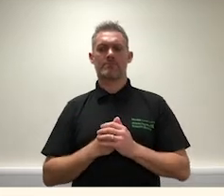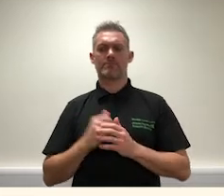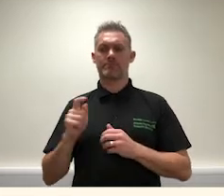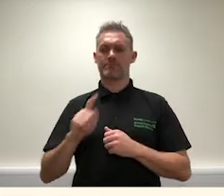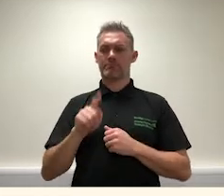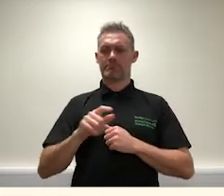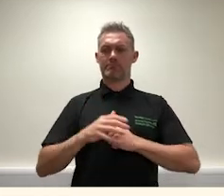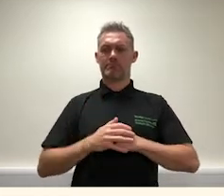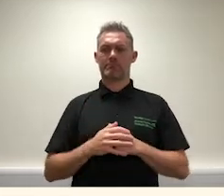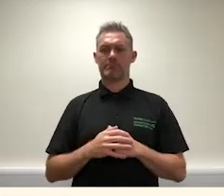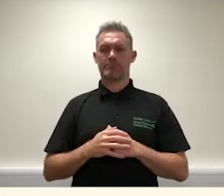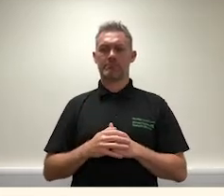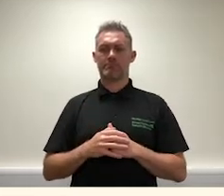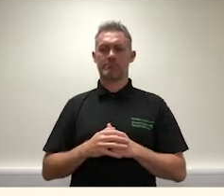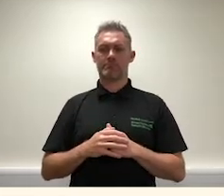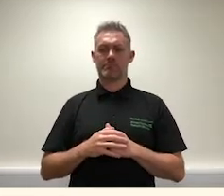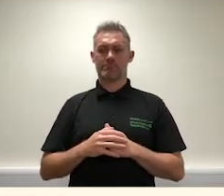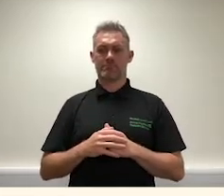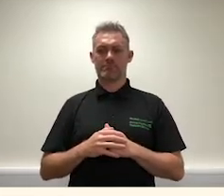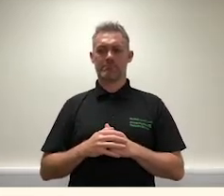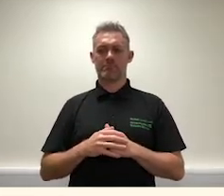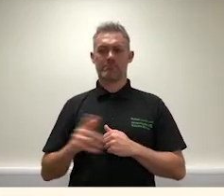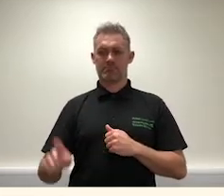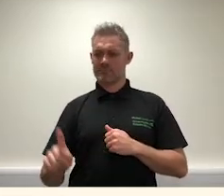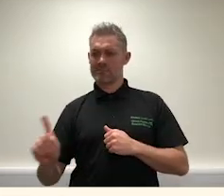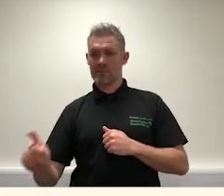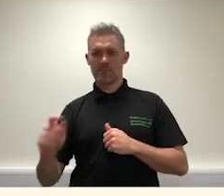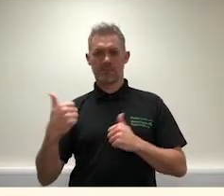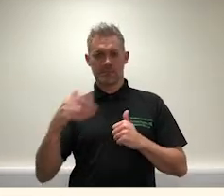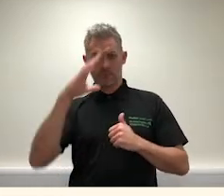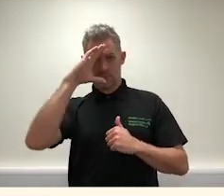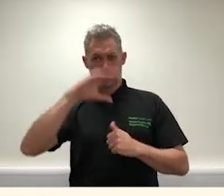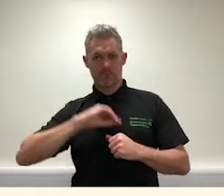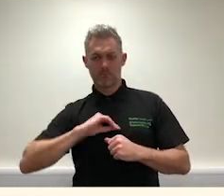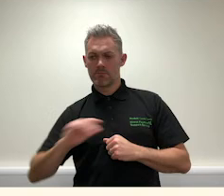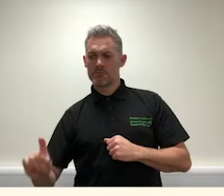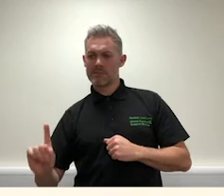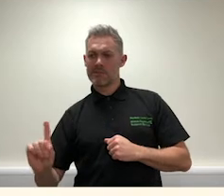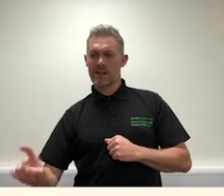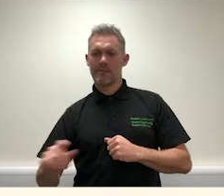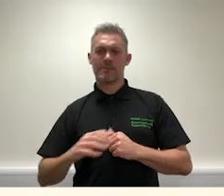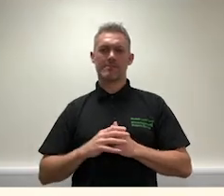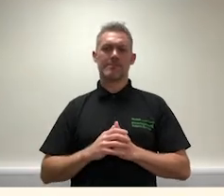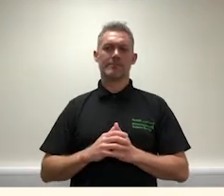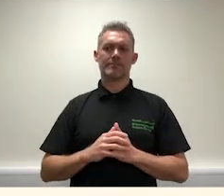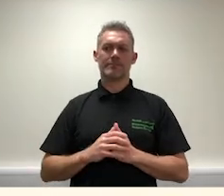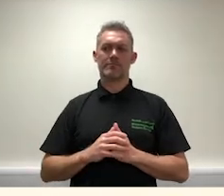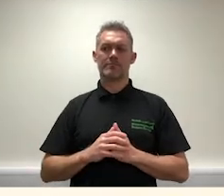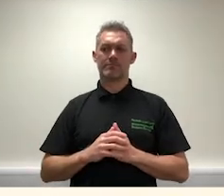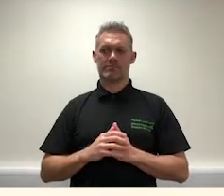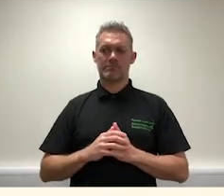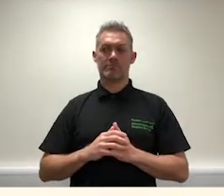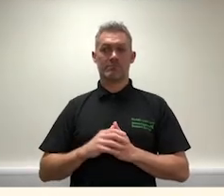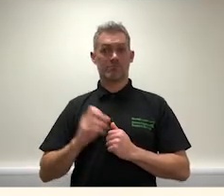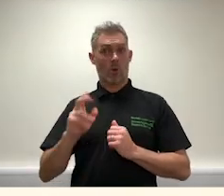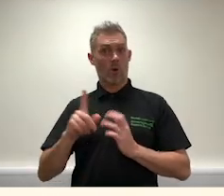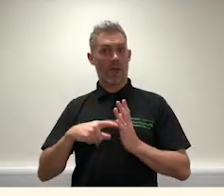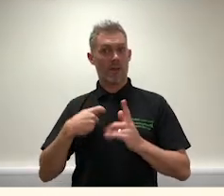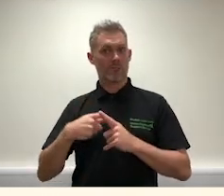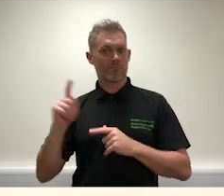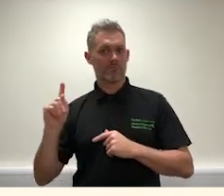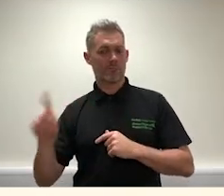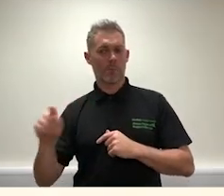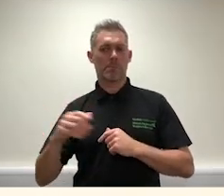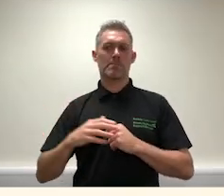sick leave you have submitted was rejected. Then click on the plus symbol to acknowledge the notification. Then click OK.